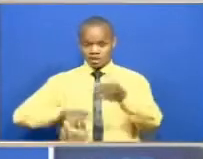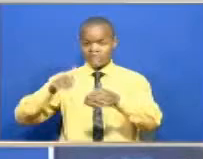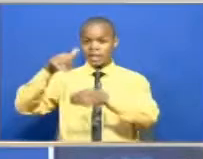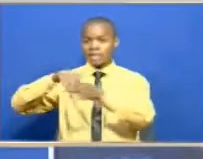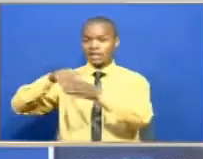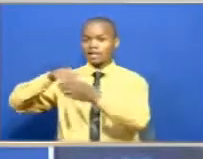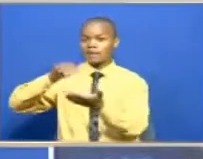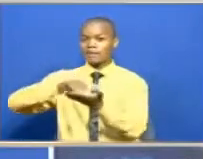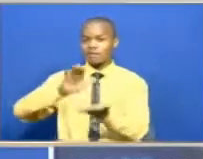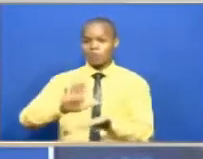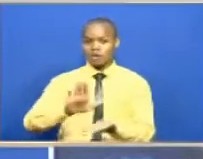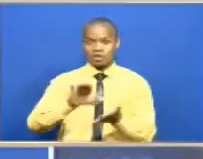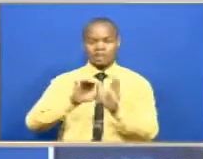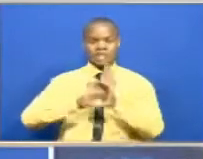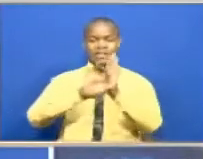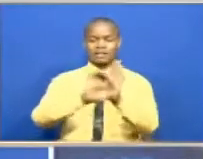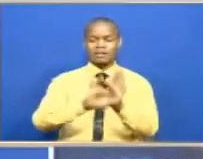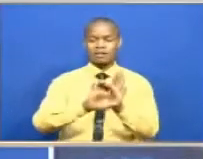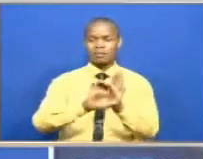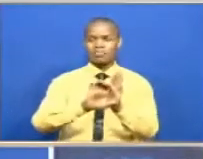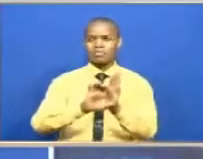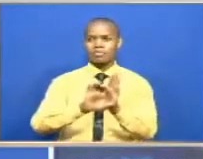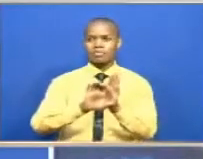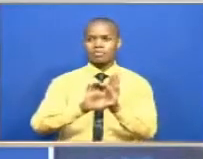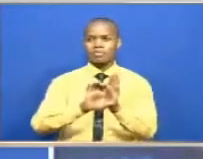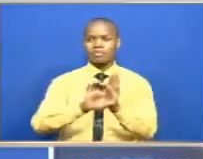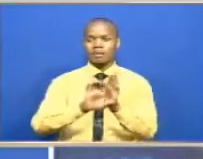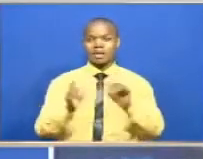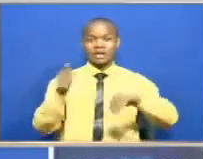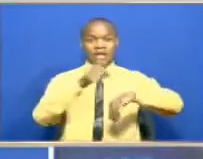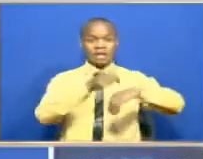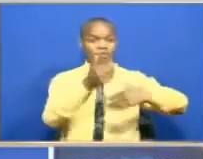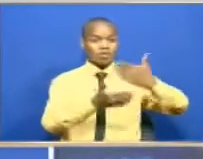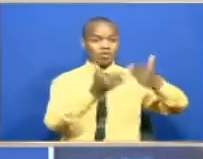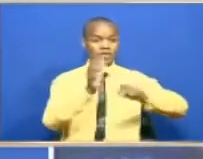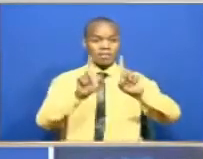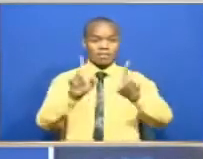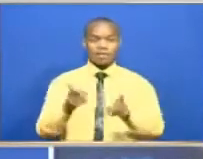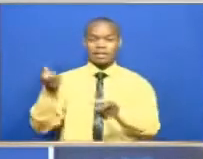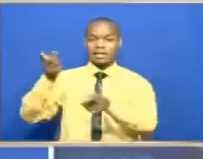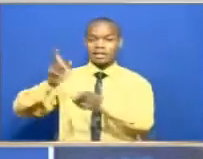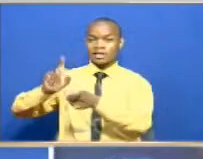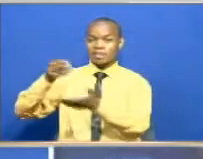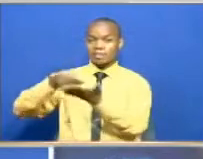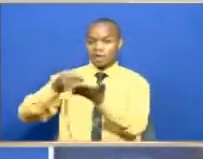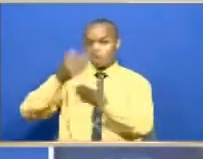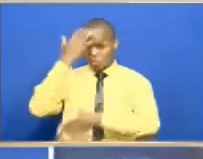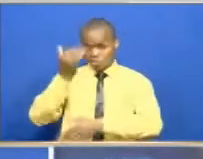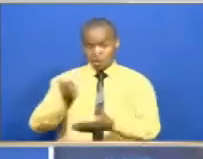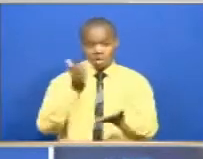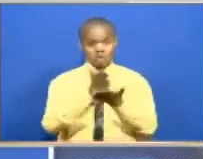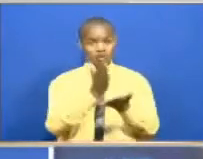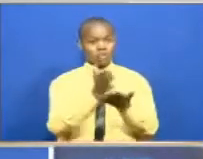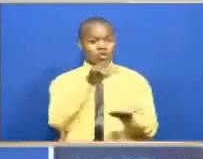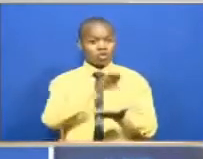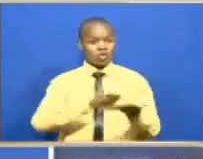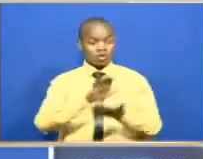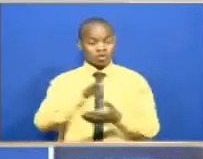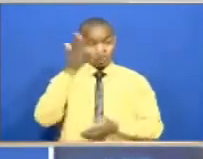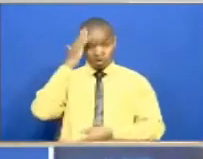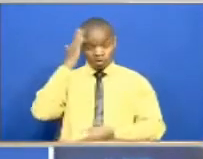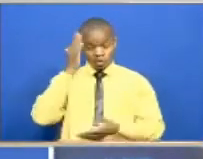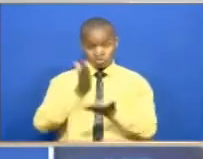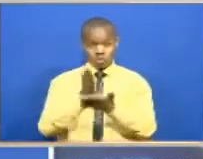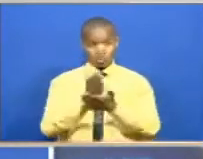of, bandwidth. That means that as a university we have to increase our bandwidth because it really consumes. Remember, you're doing video